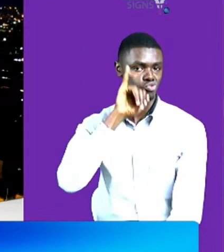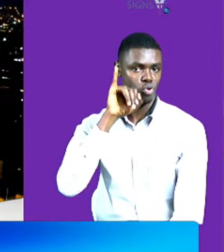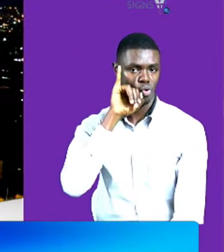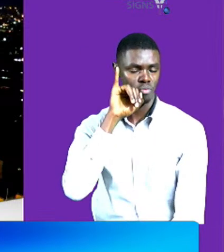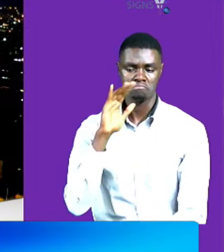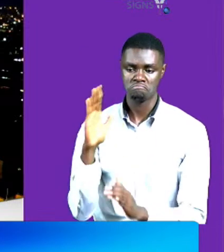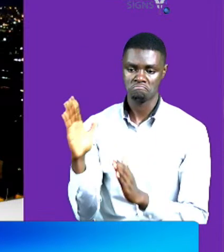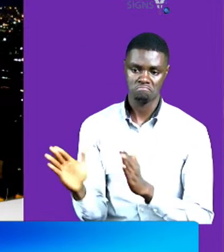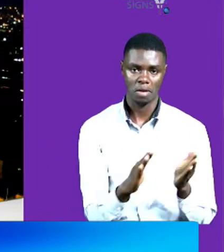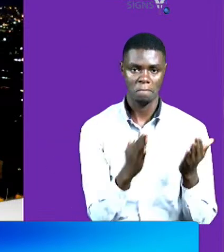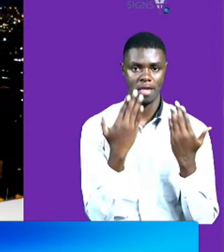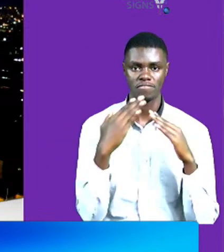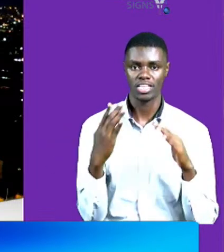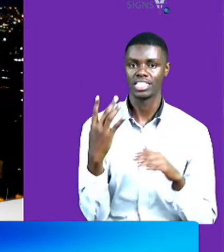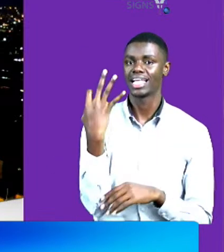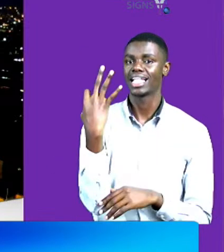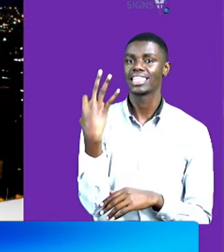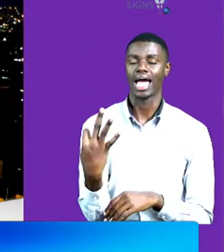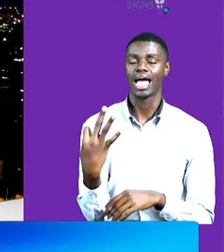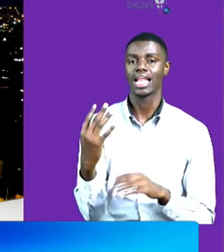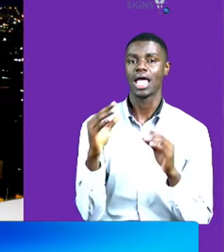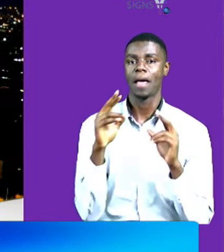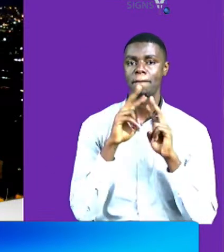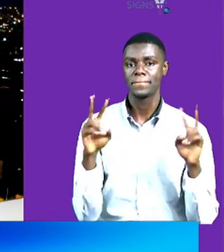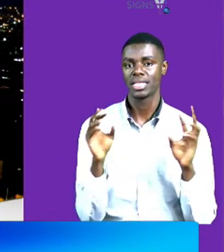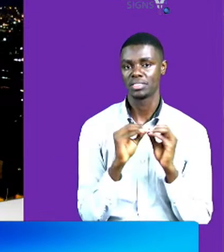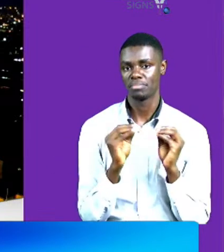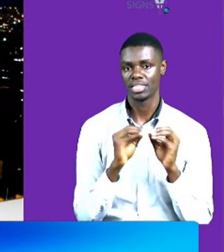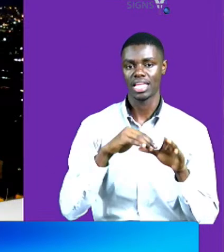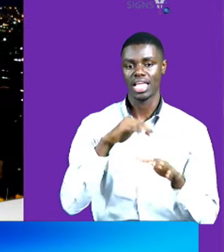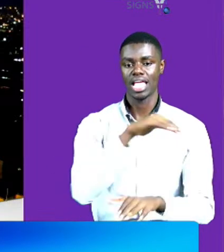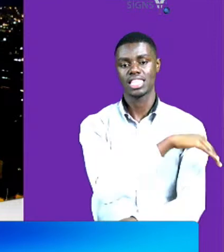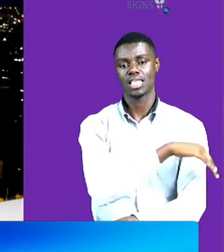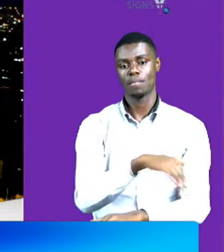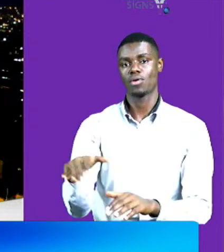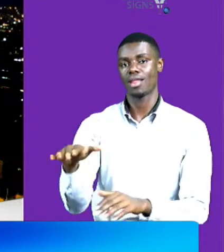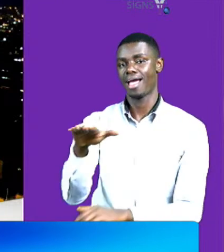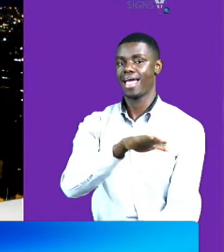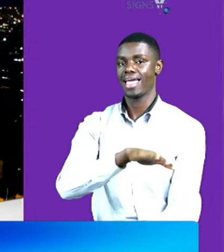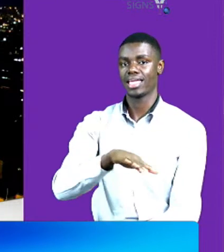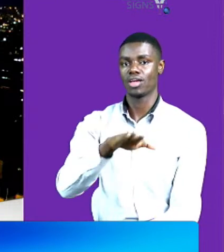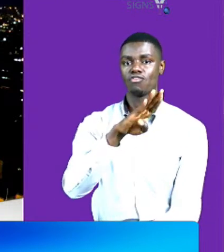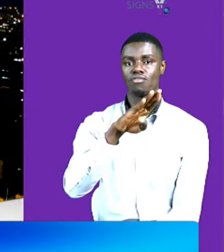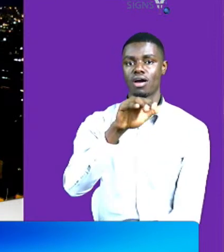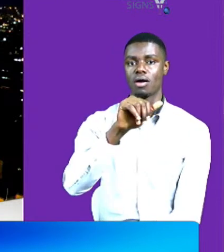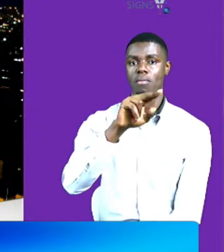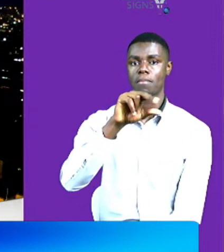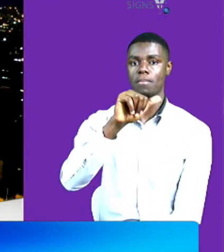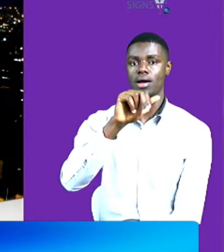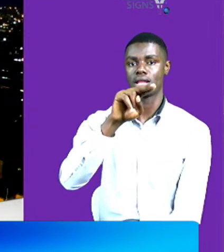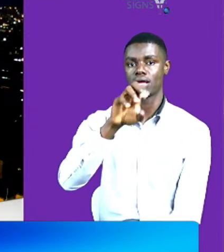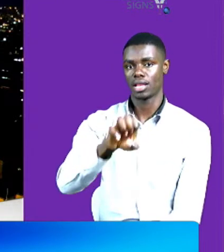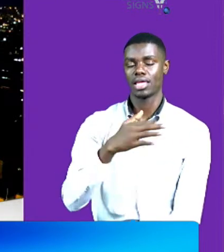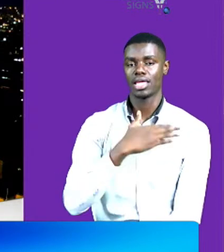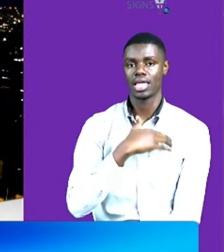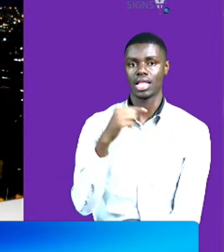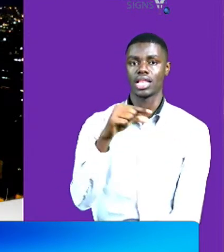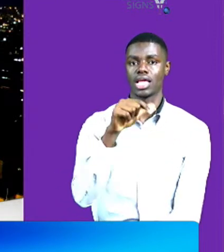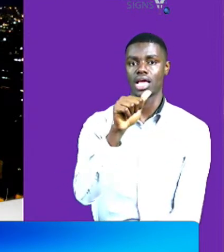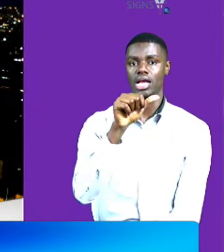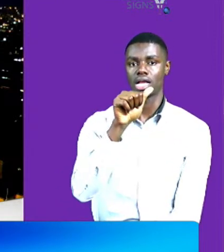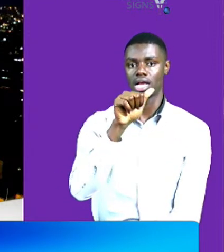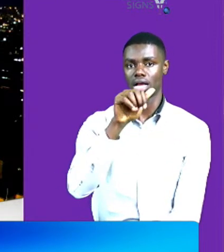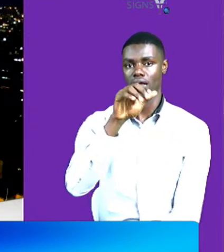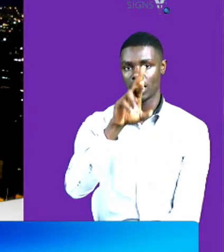have organized a third peace meeting in the border area of Banane and Garbatula, which